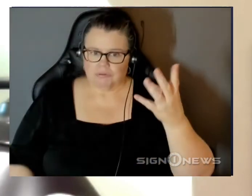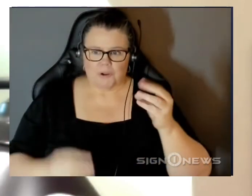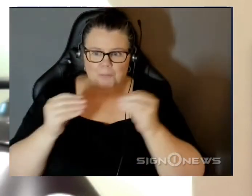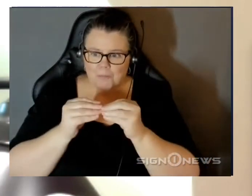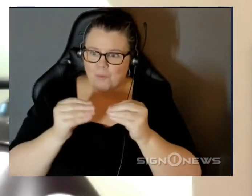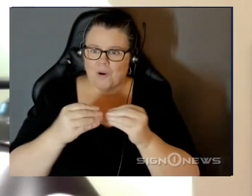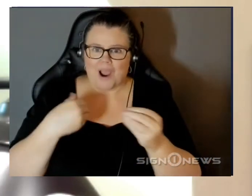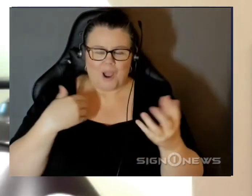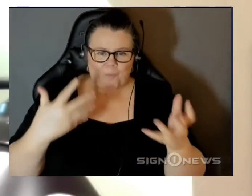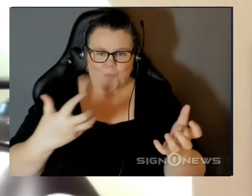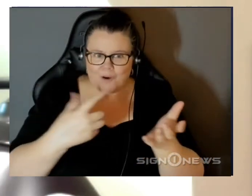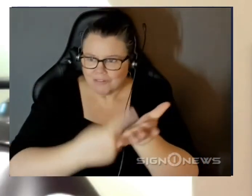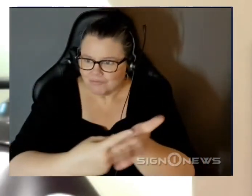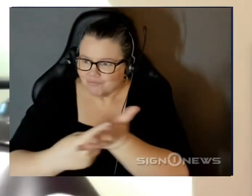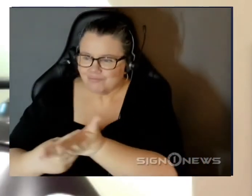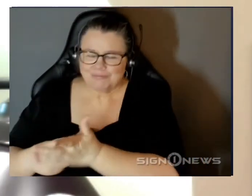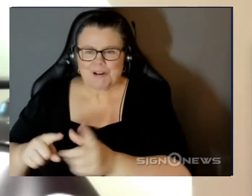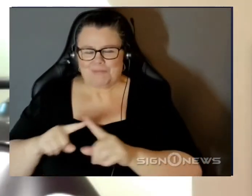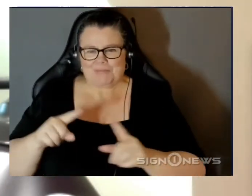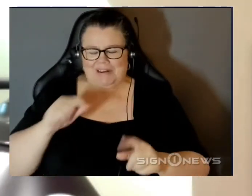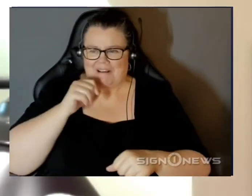for.